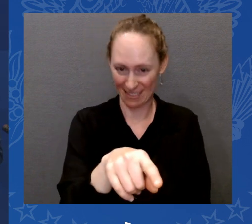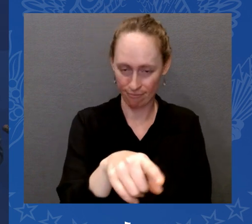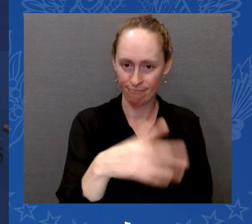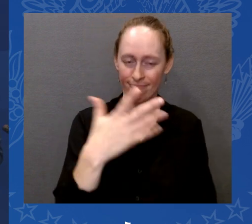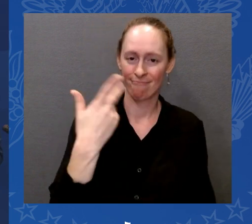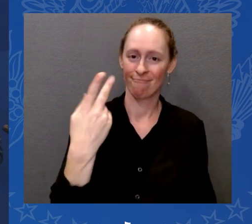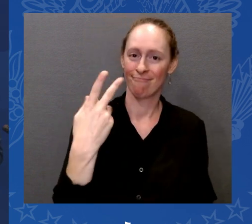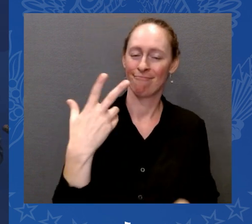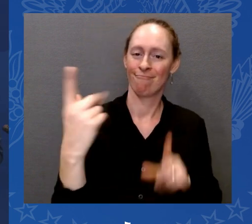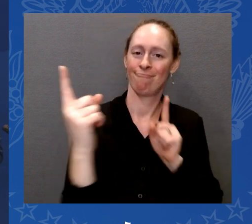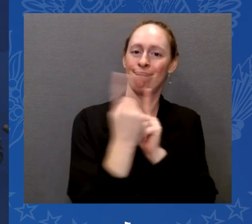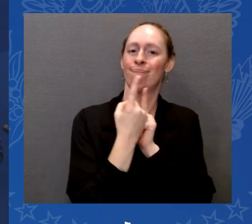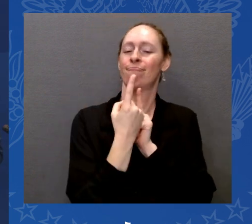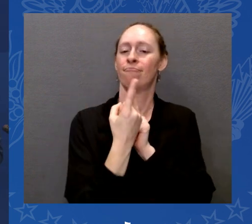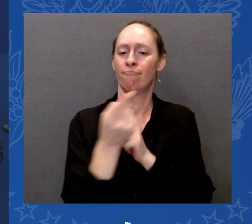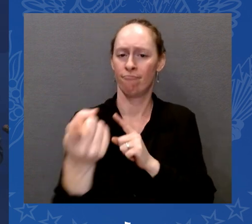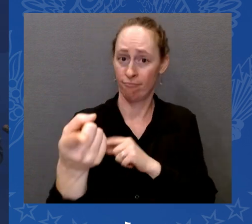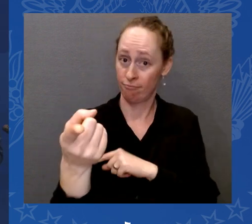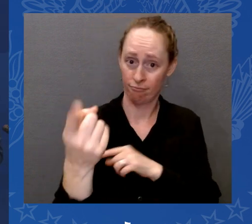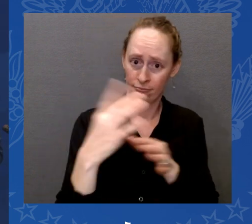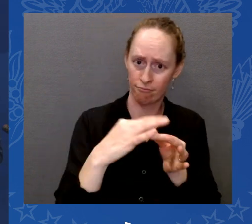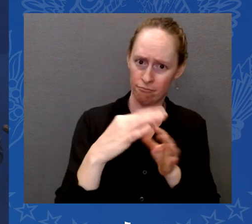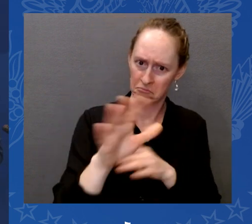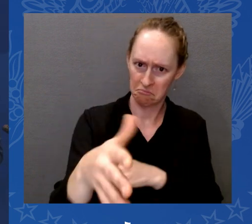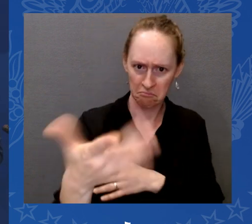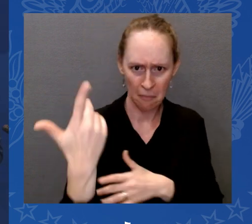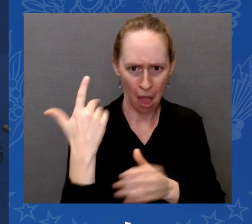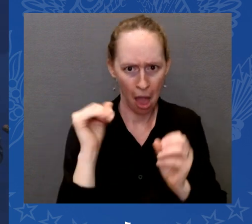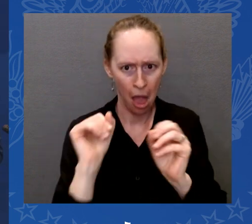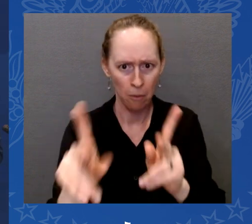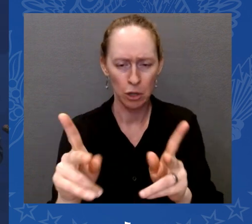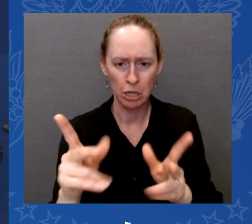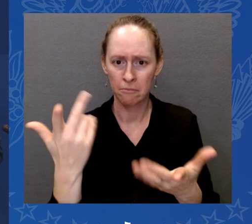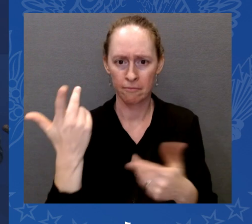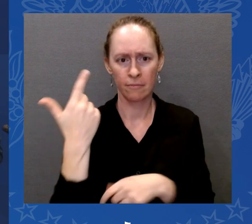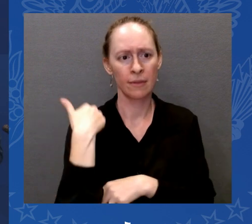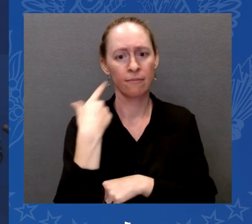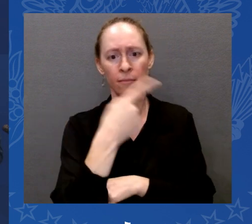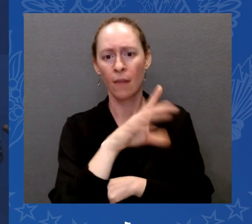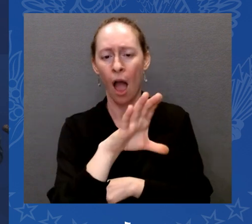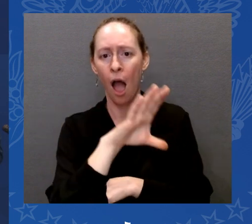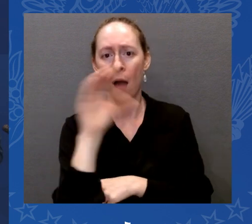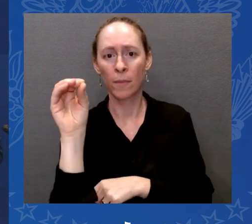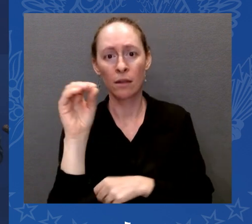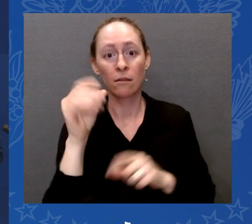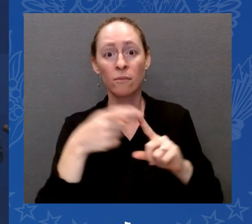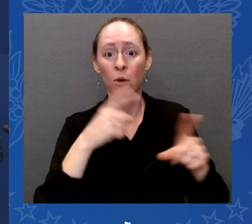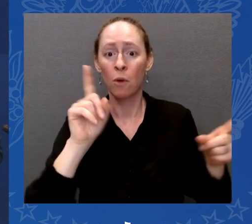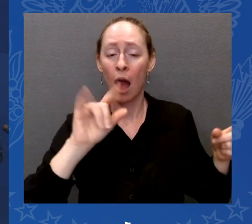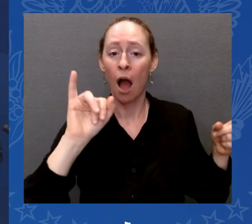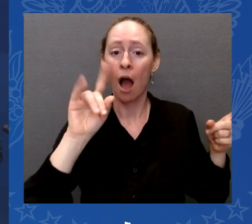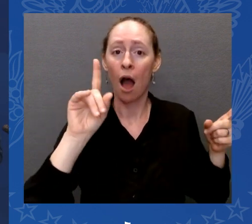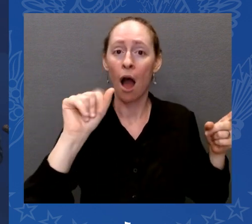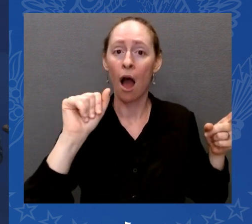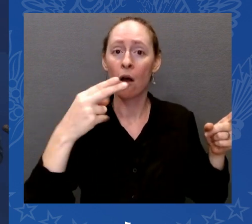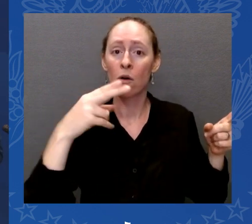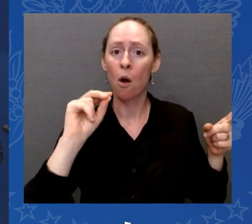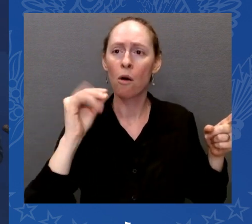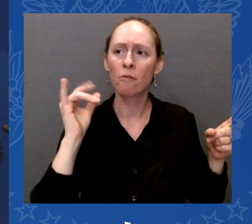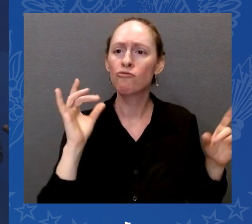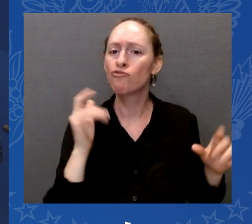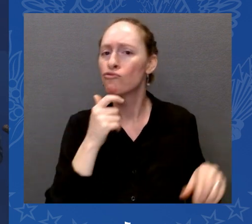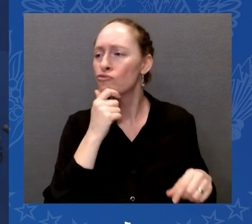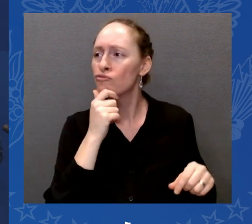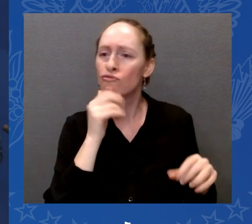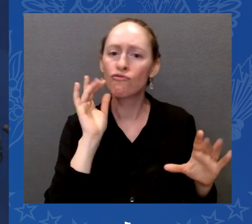opportunity. There's these guys from Idaho, a company. They're going to look around the country for an opportunity to expand. I said, how big is this? It's the biggest deal in